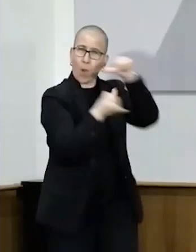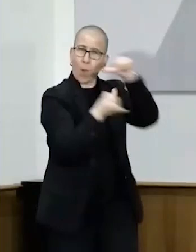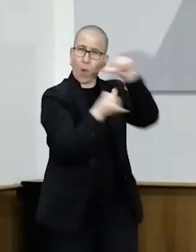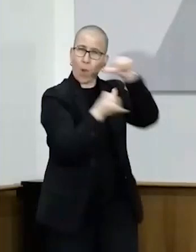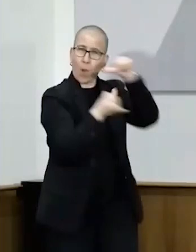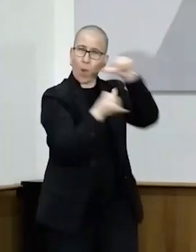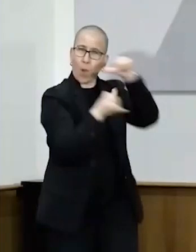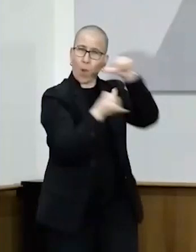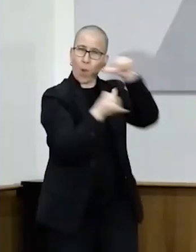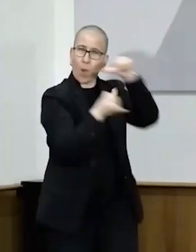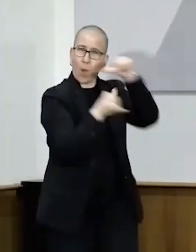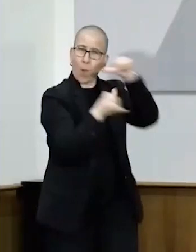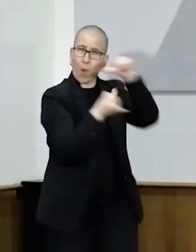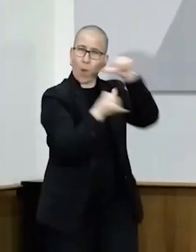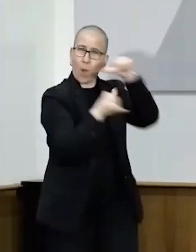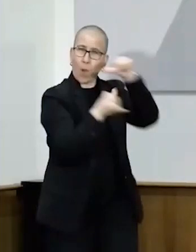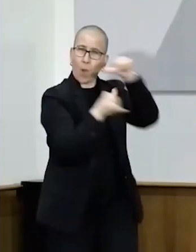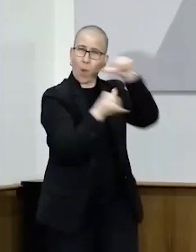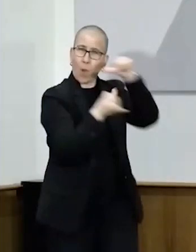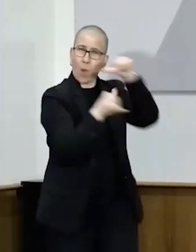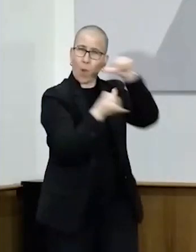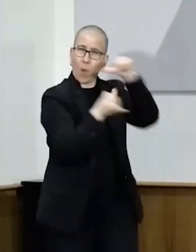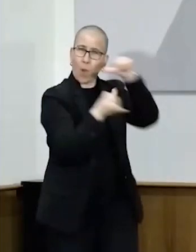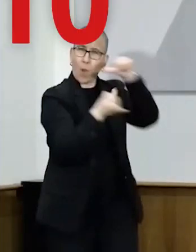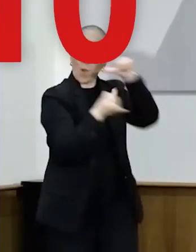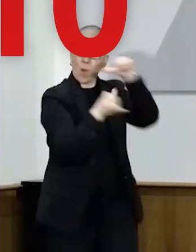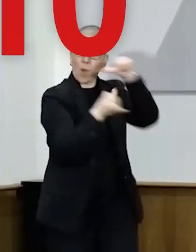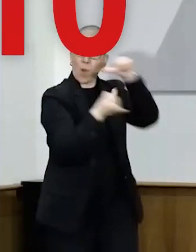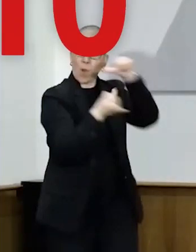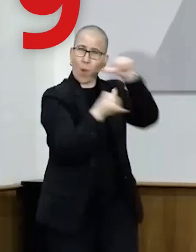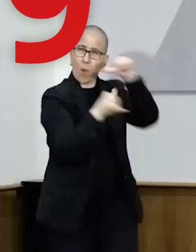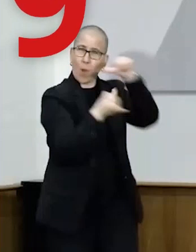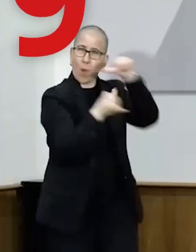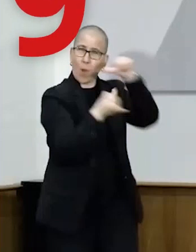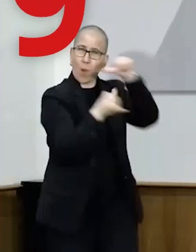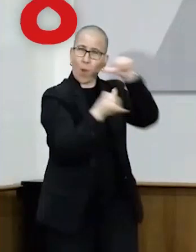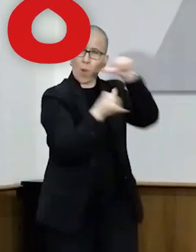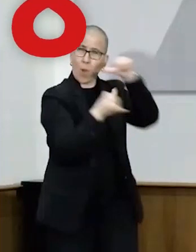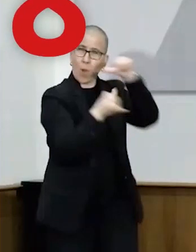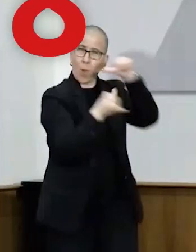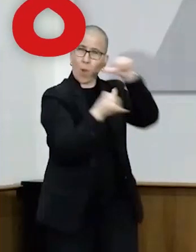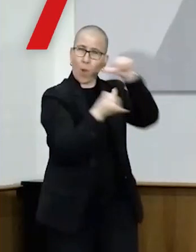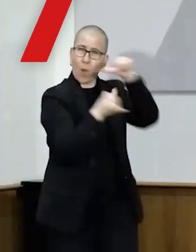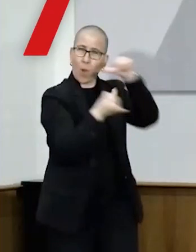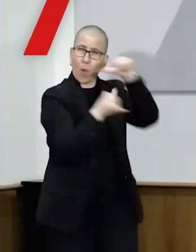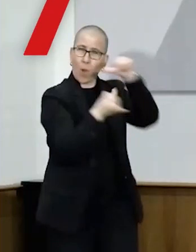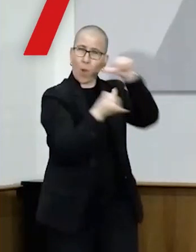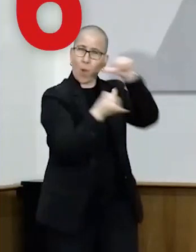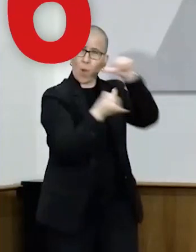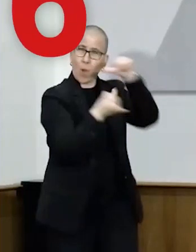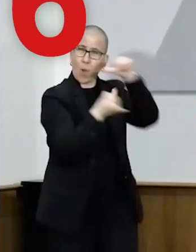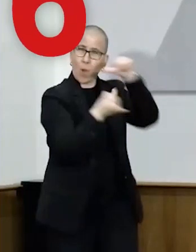No one should die for a simple traffic violation. Nobody has ever died in the history of this